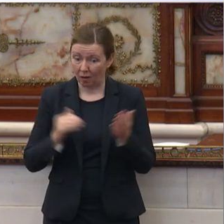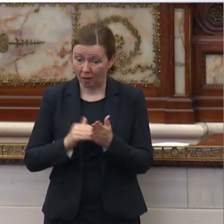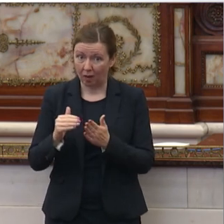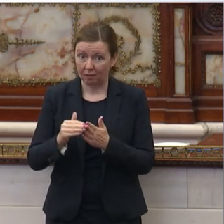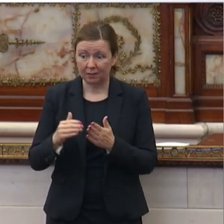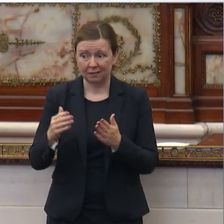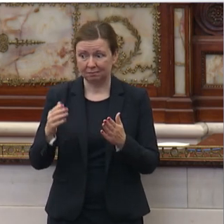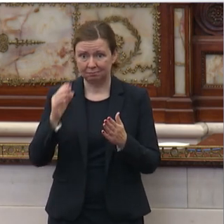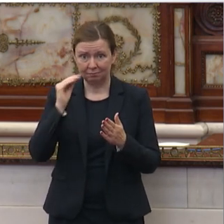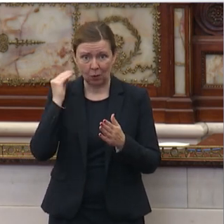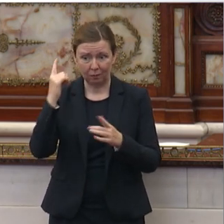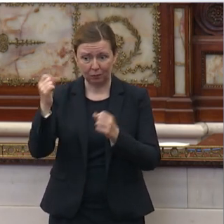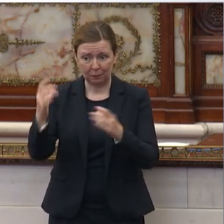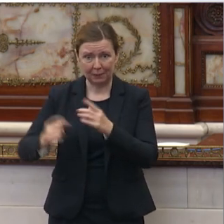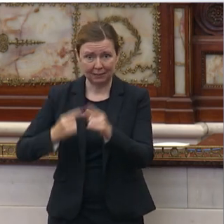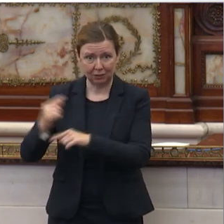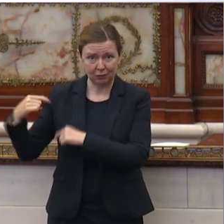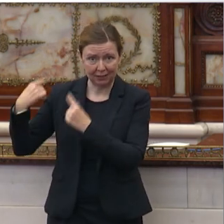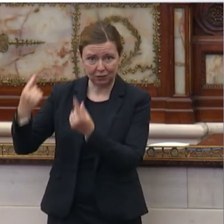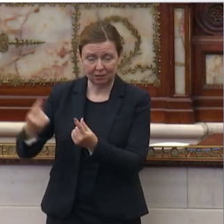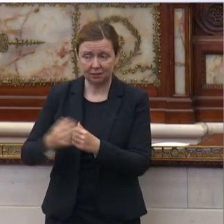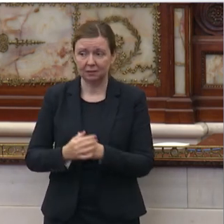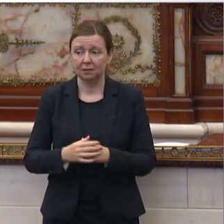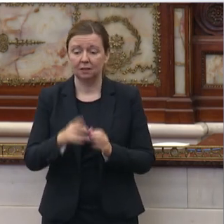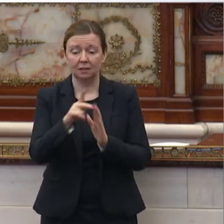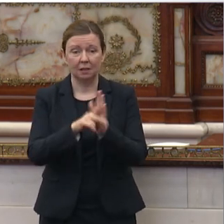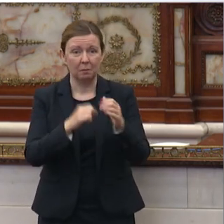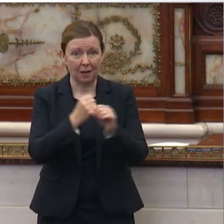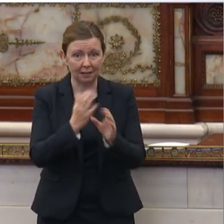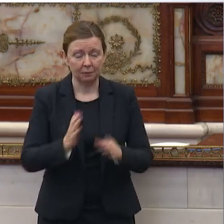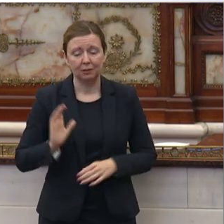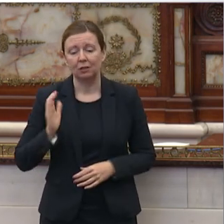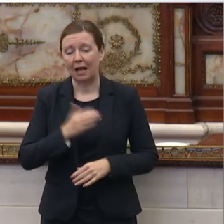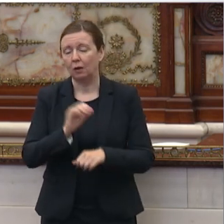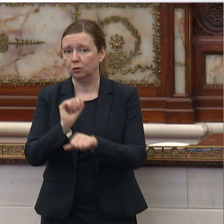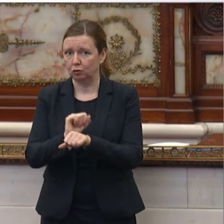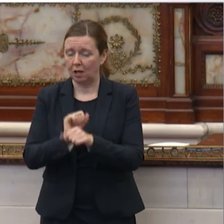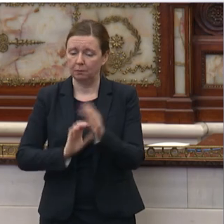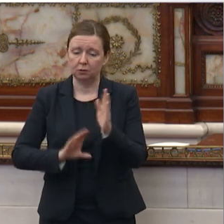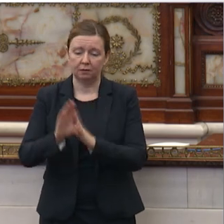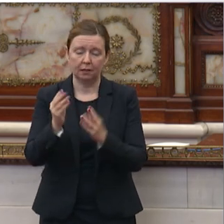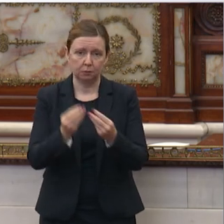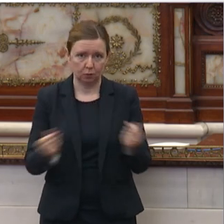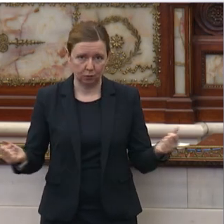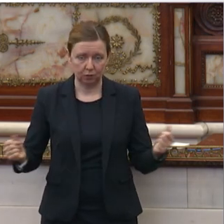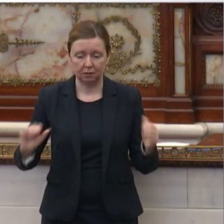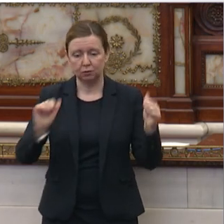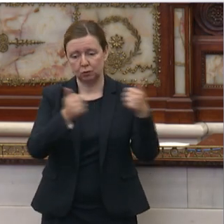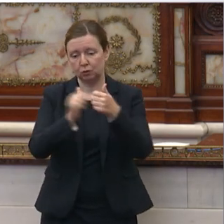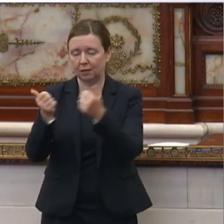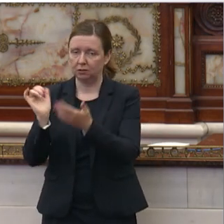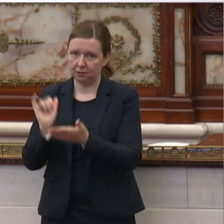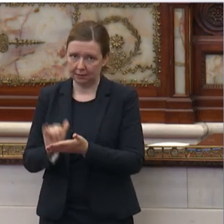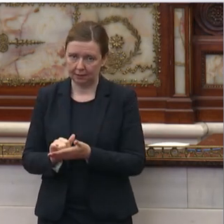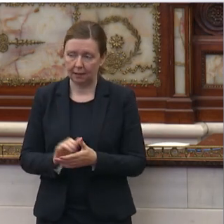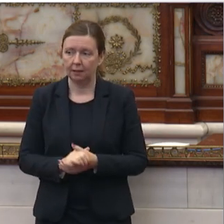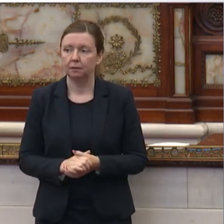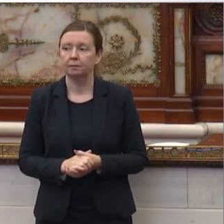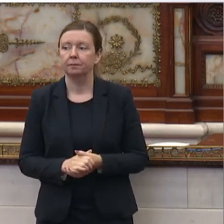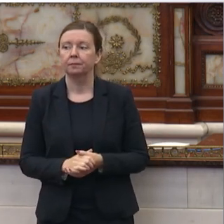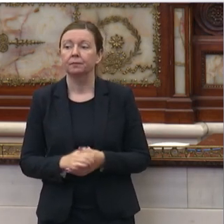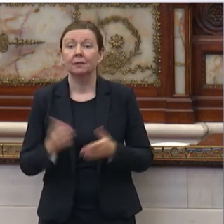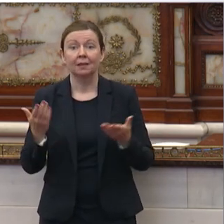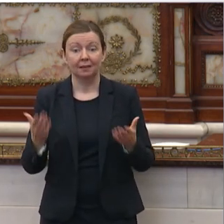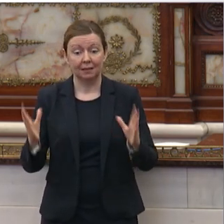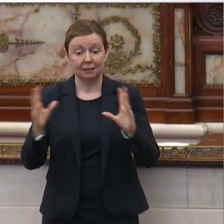for generations. As policymakers, it's our job to develop solutions to challenges like this one. This